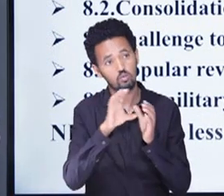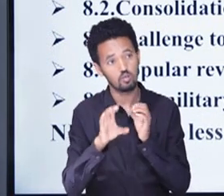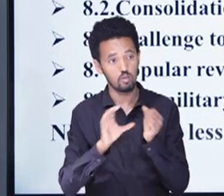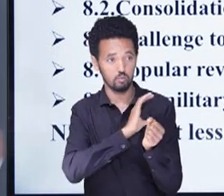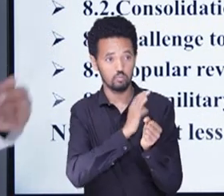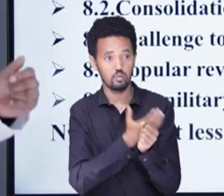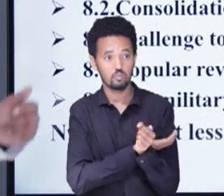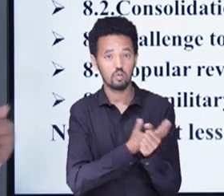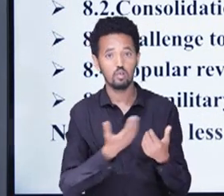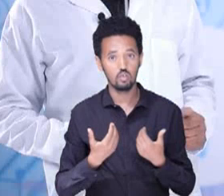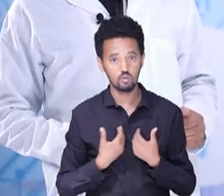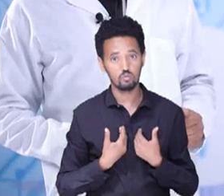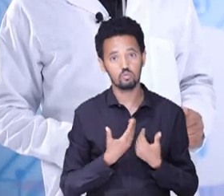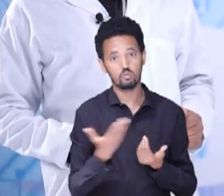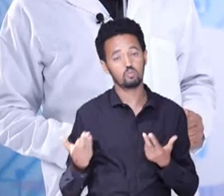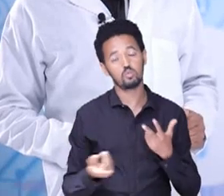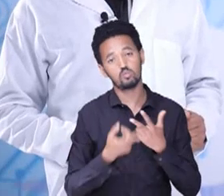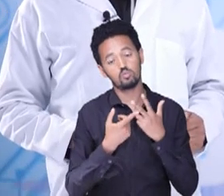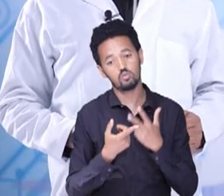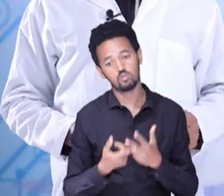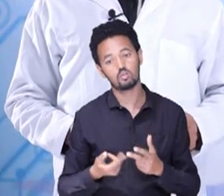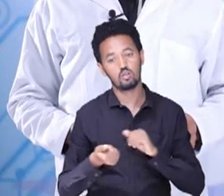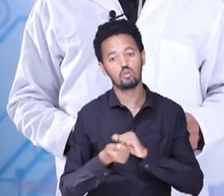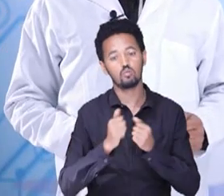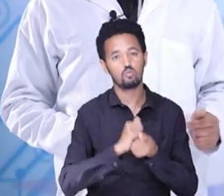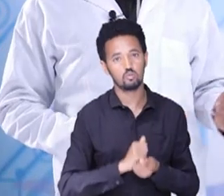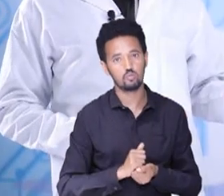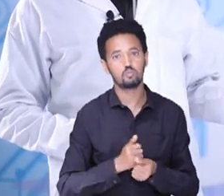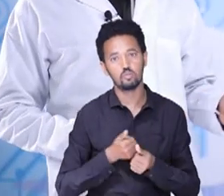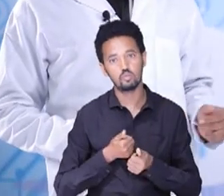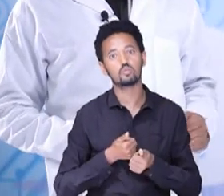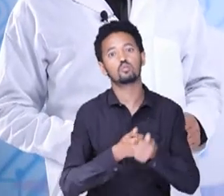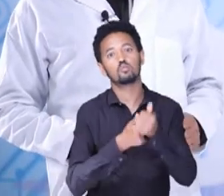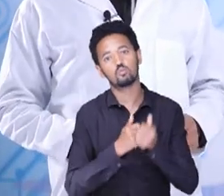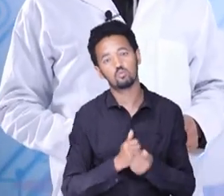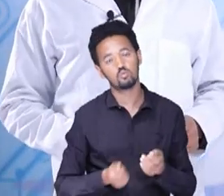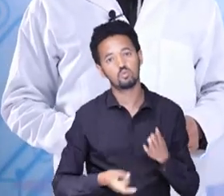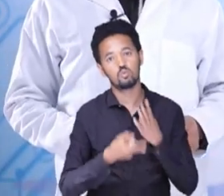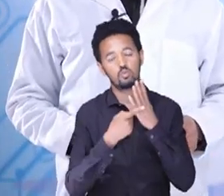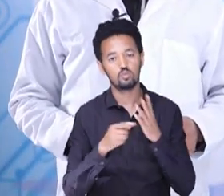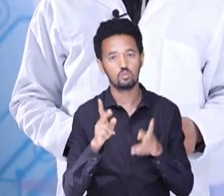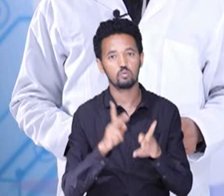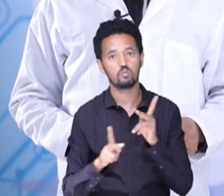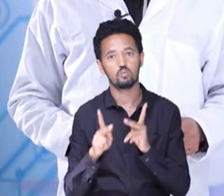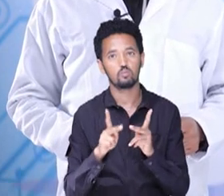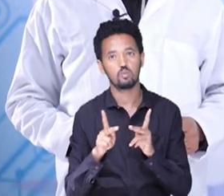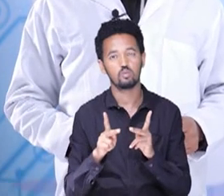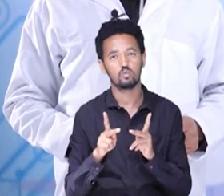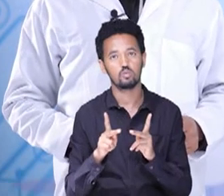power. Third one, challenge of the regime. The fourth one, popular